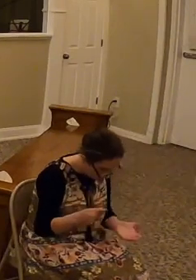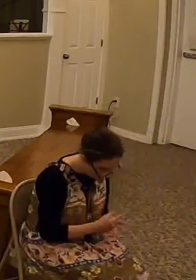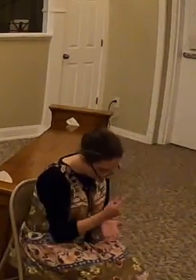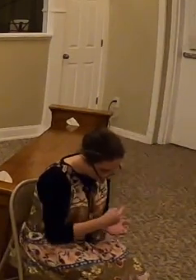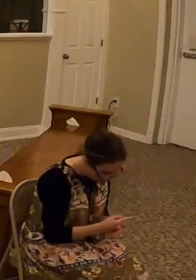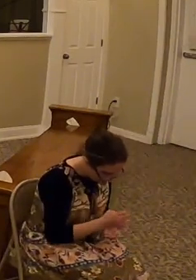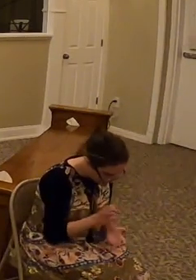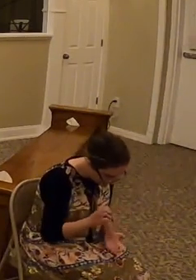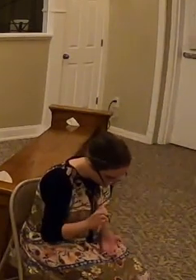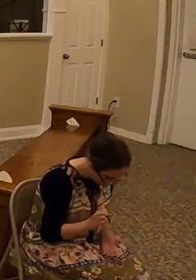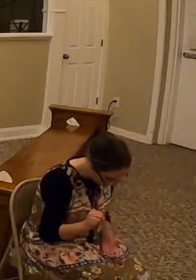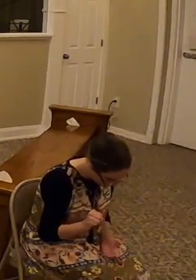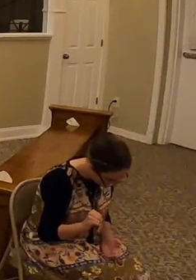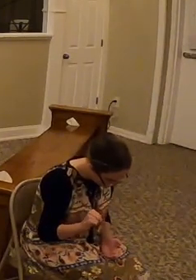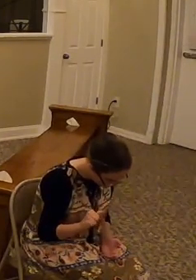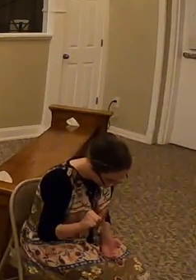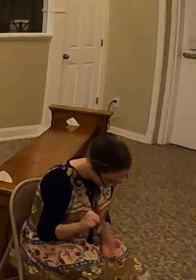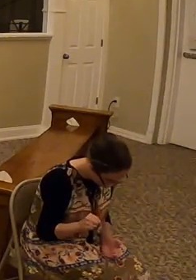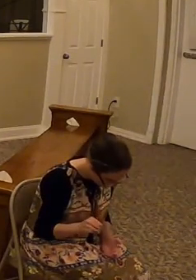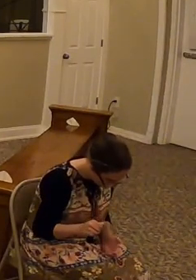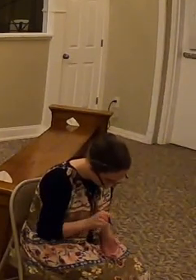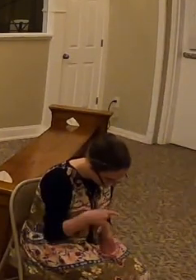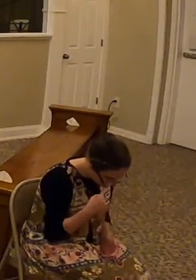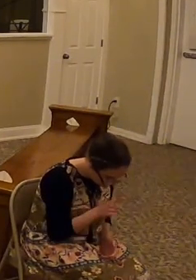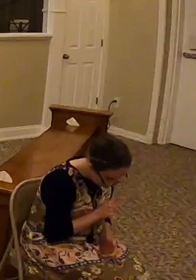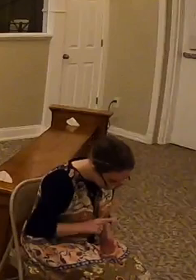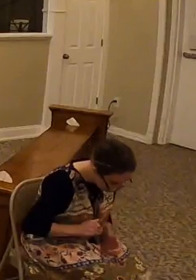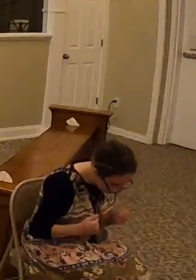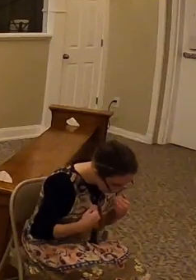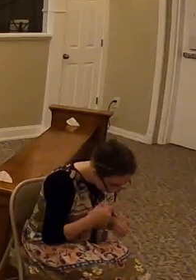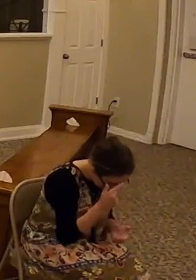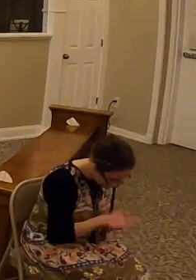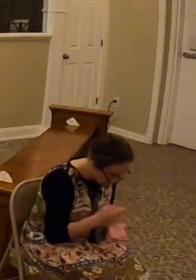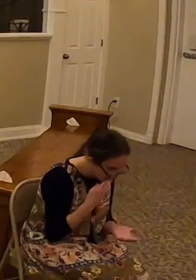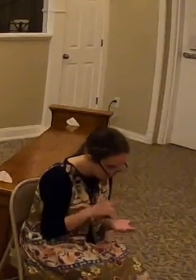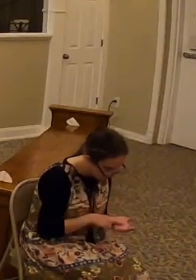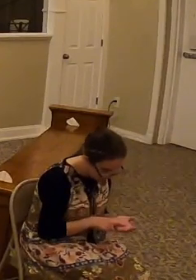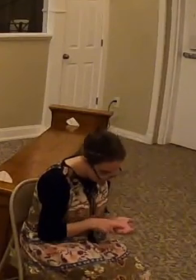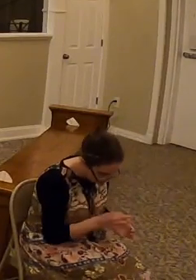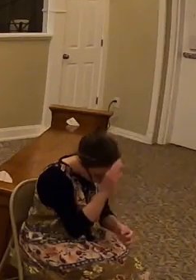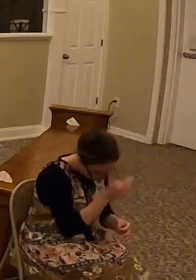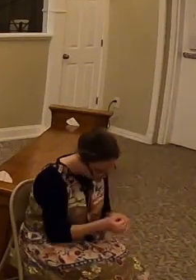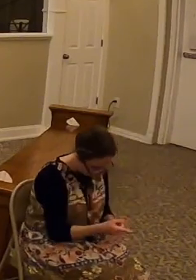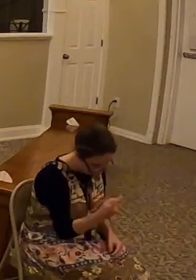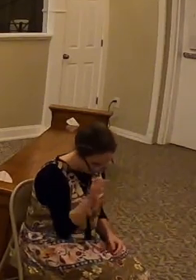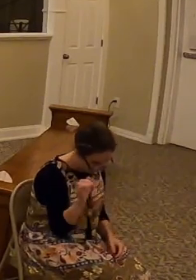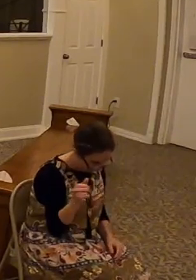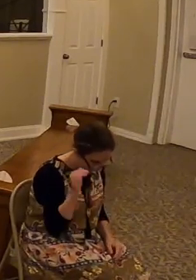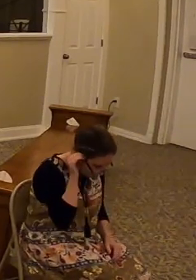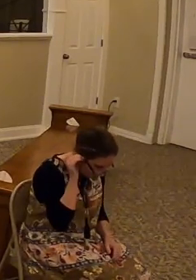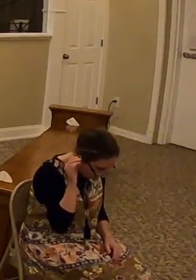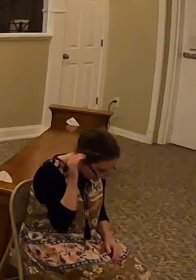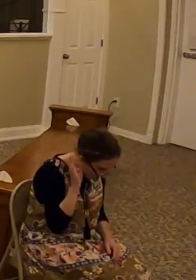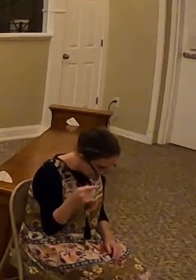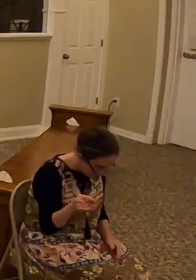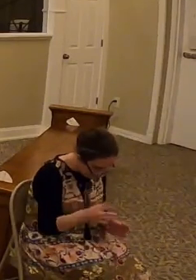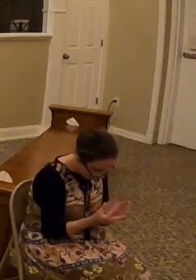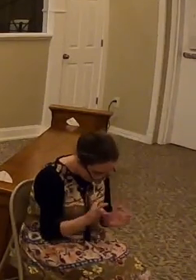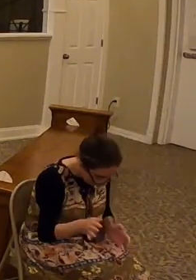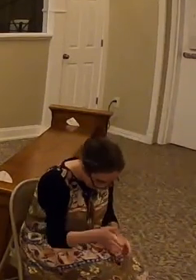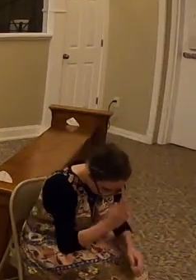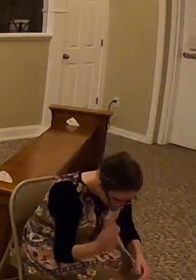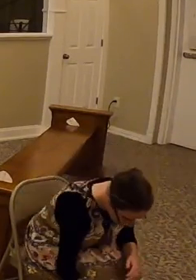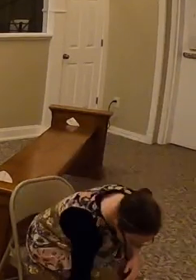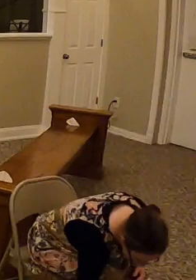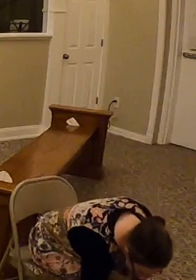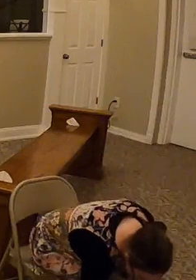gospel. For Isaiah said, Lord, who hath believed our report? So then faith cometh by hearing, and hearing by the word of